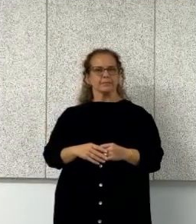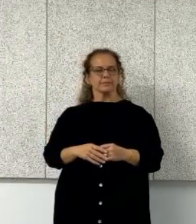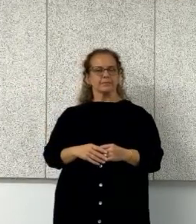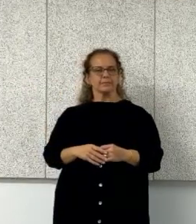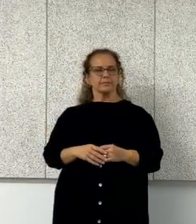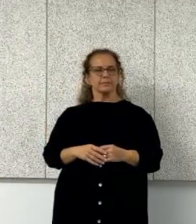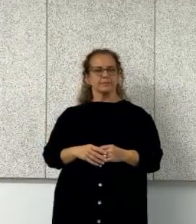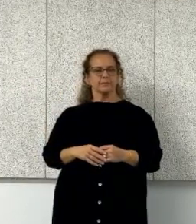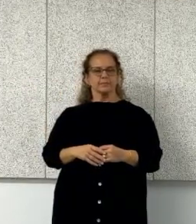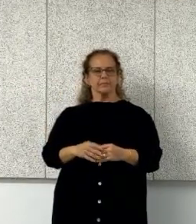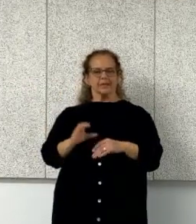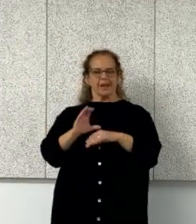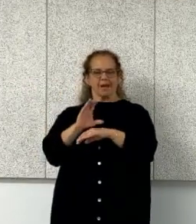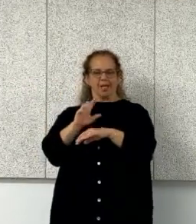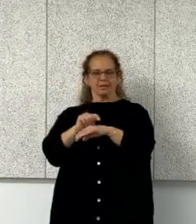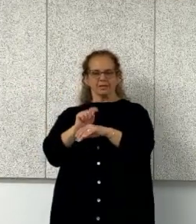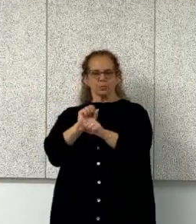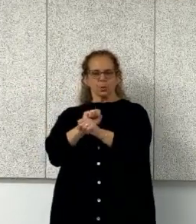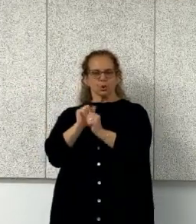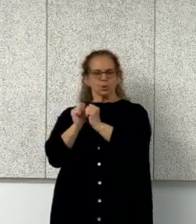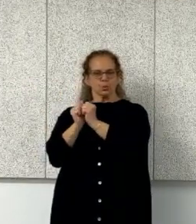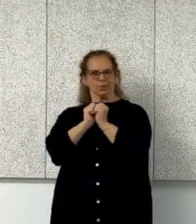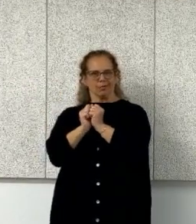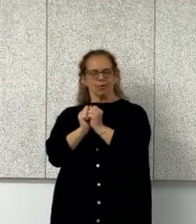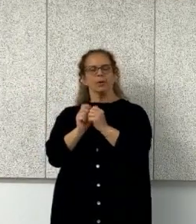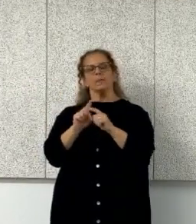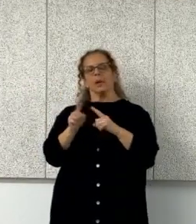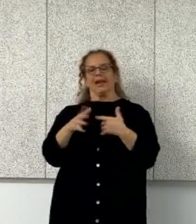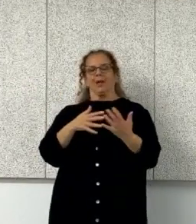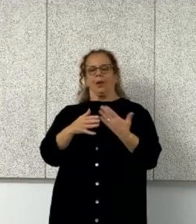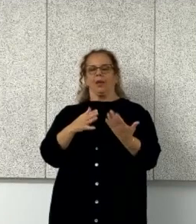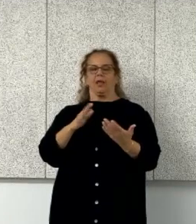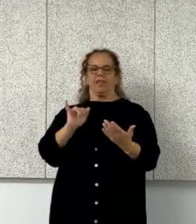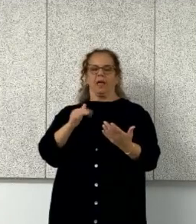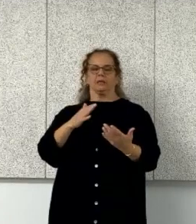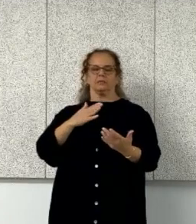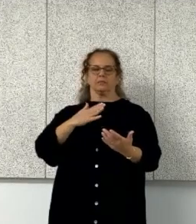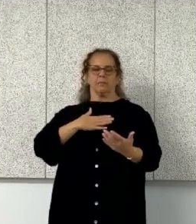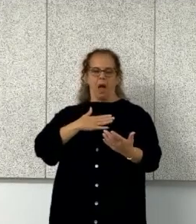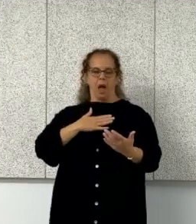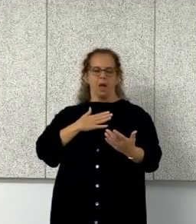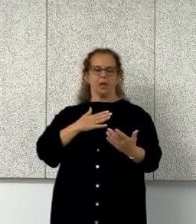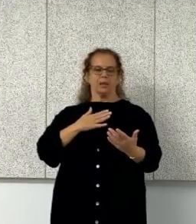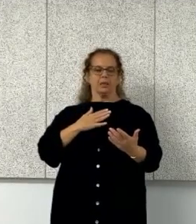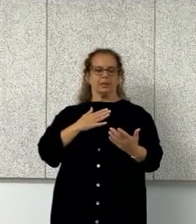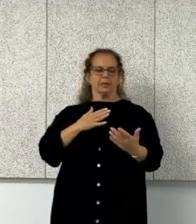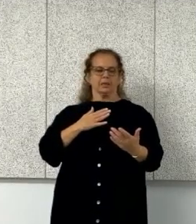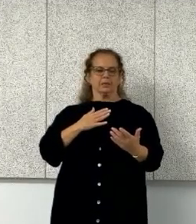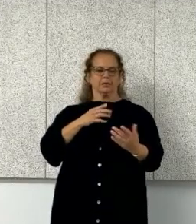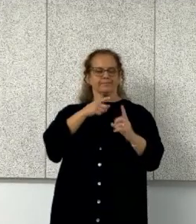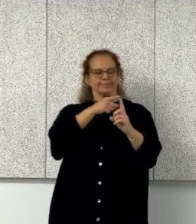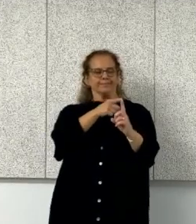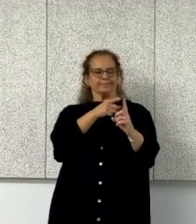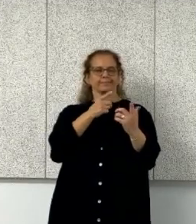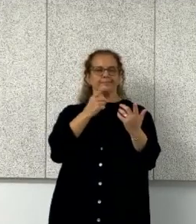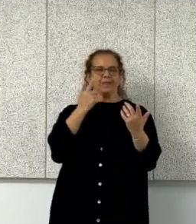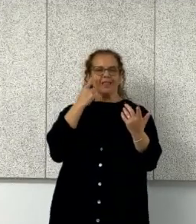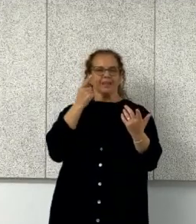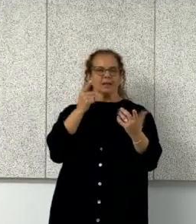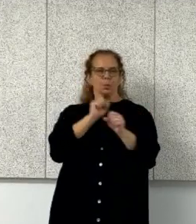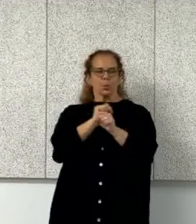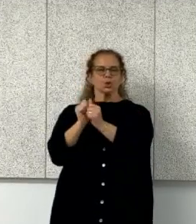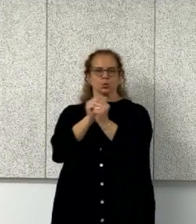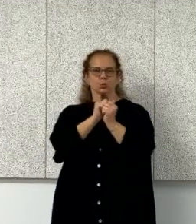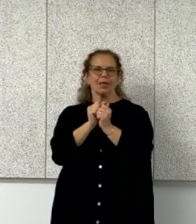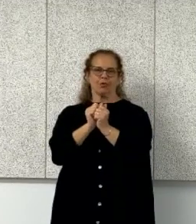have a consultancy. I work with so many of them. But anyway, that's the practice I hope we can leave behind and start to have a fuller conversation in